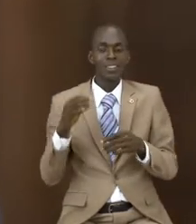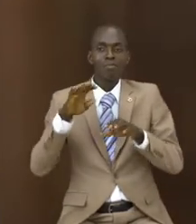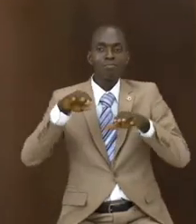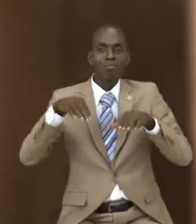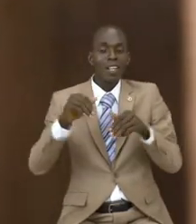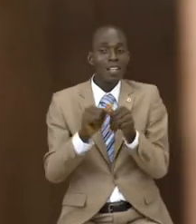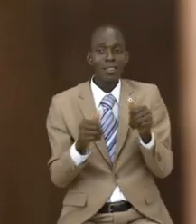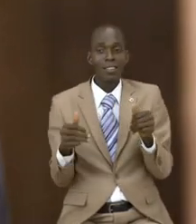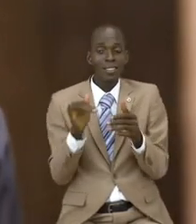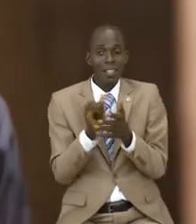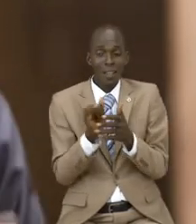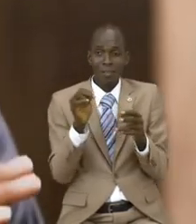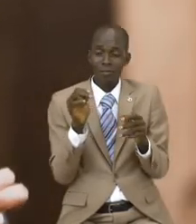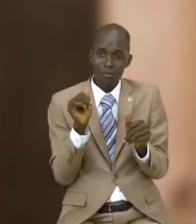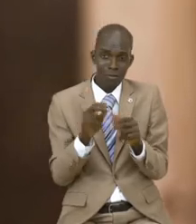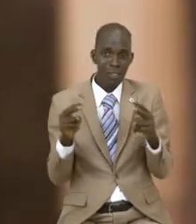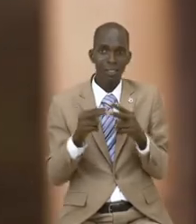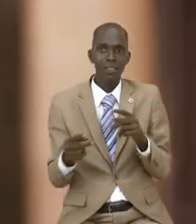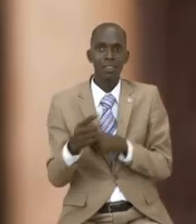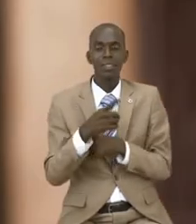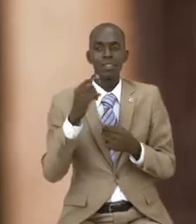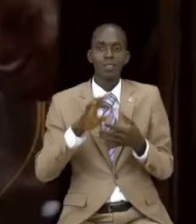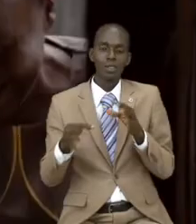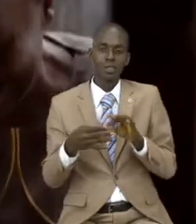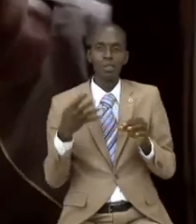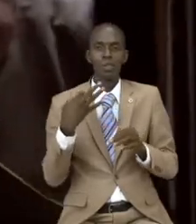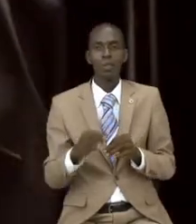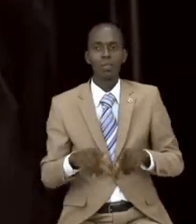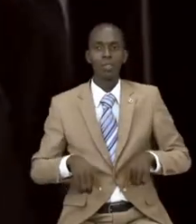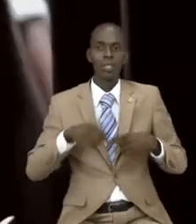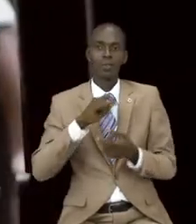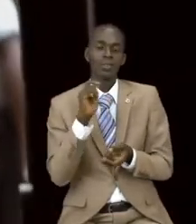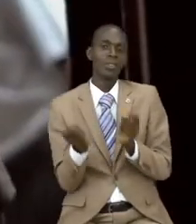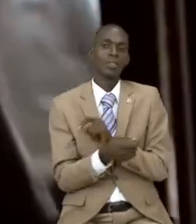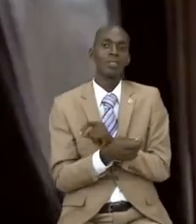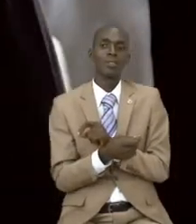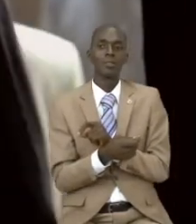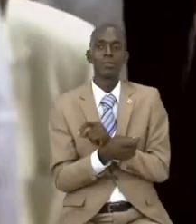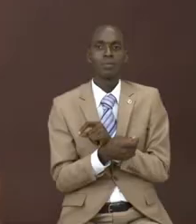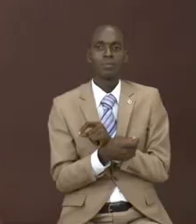me. That very day, the story of my life changed.